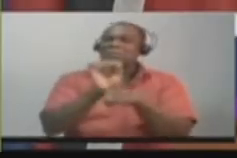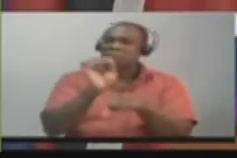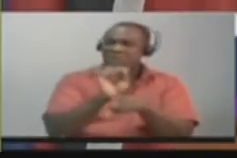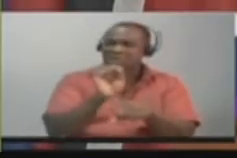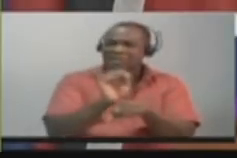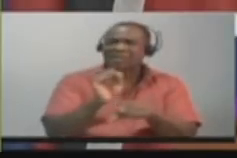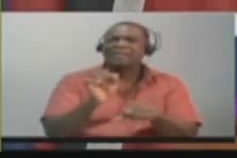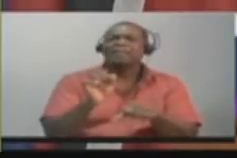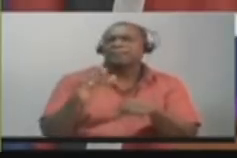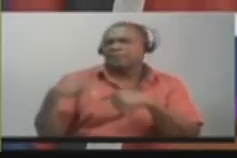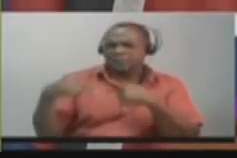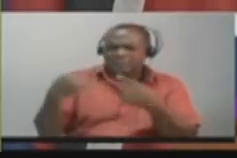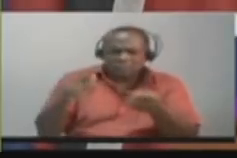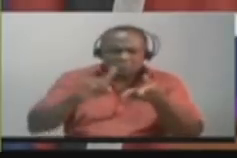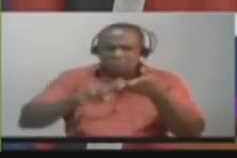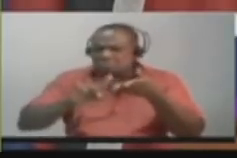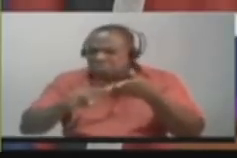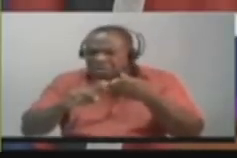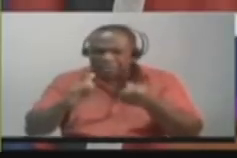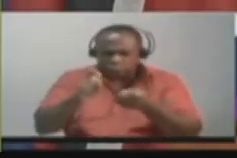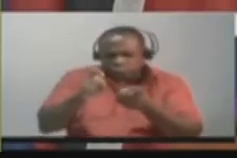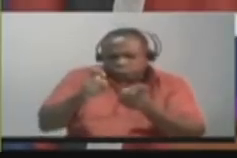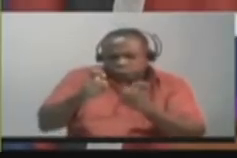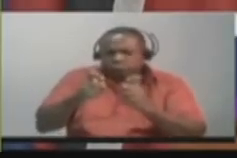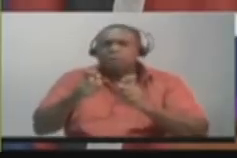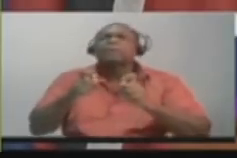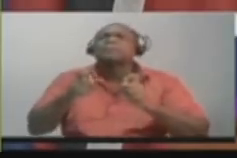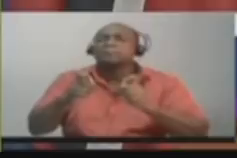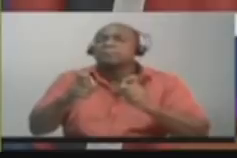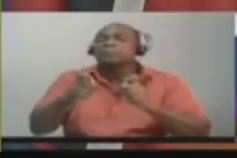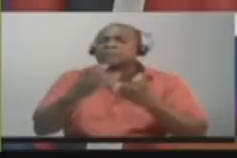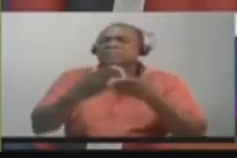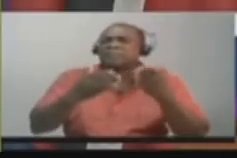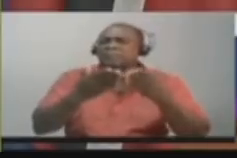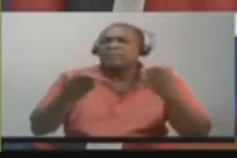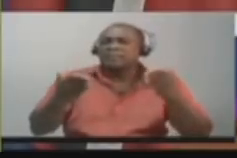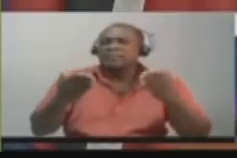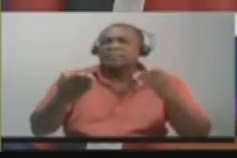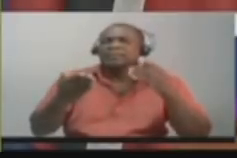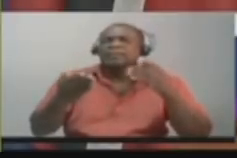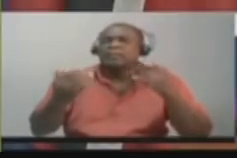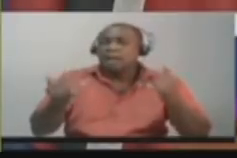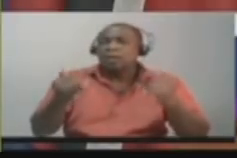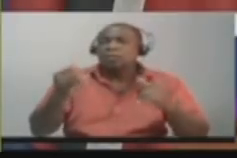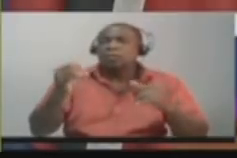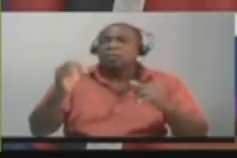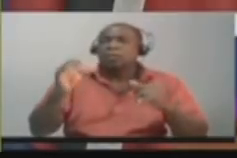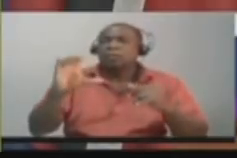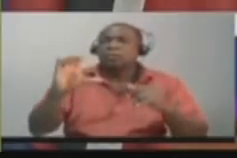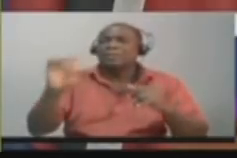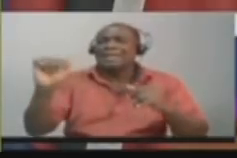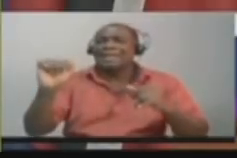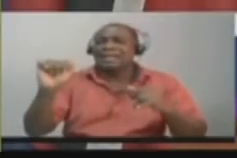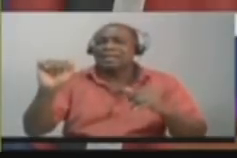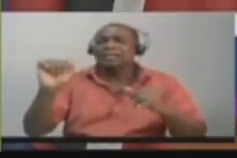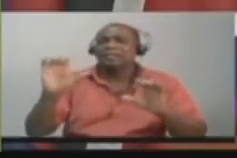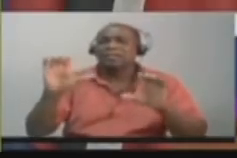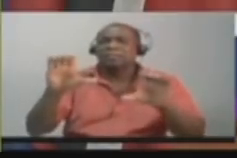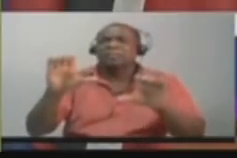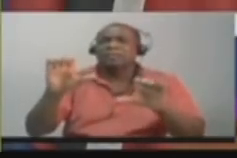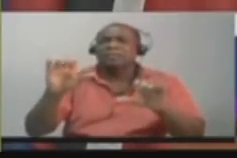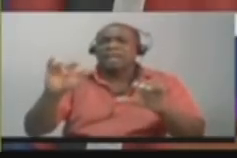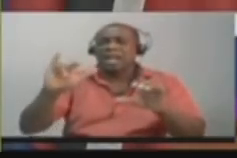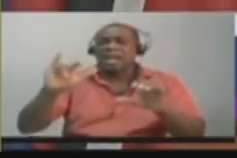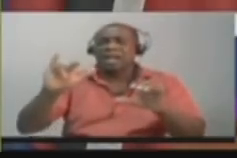along. For example, there were certain things that right now Caribbean Airlines is the only commercial airline flying into Trinidad and Tobago. As soon as